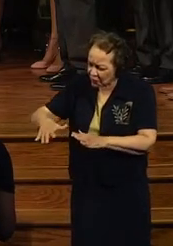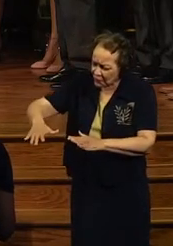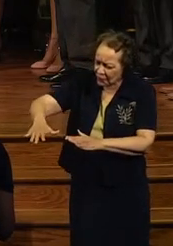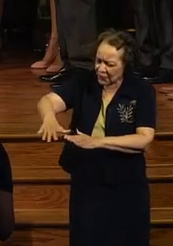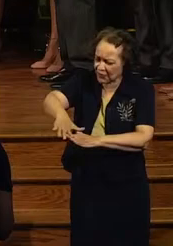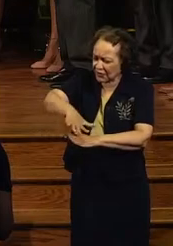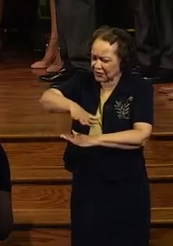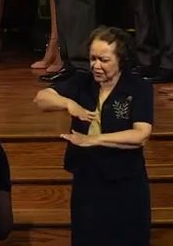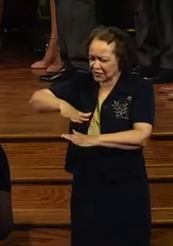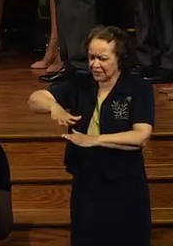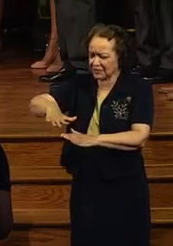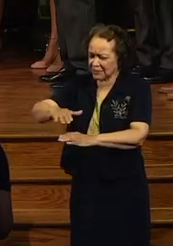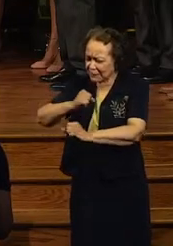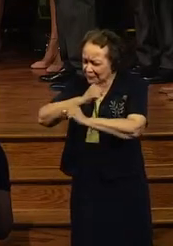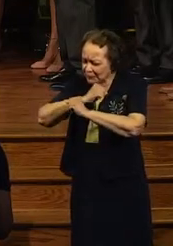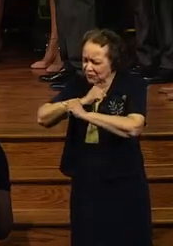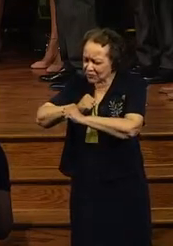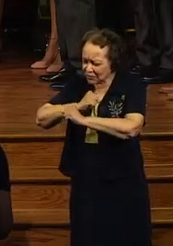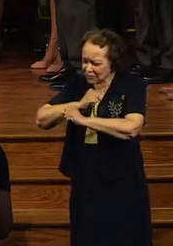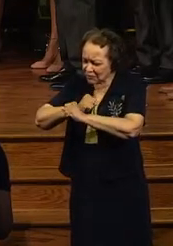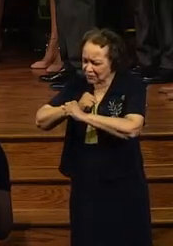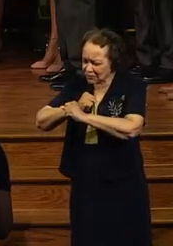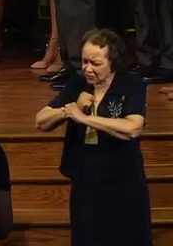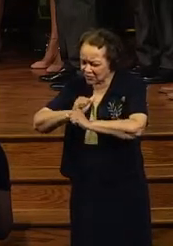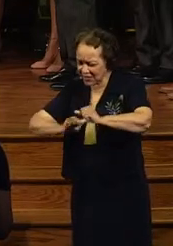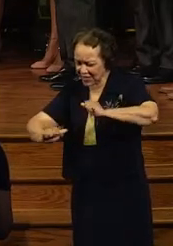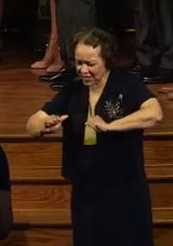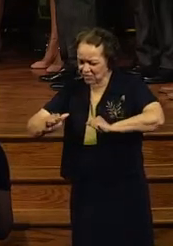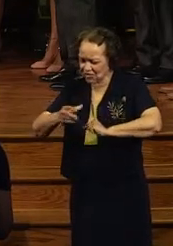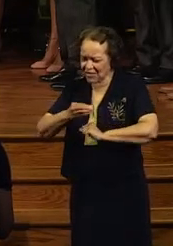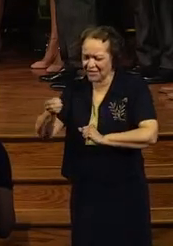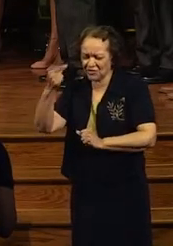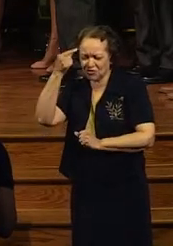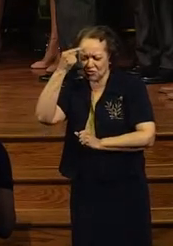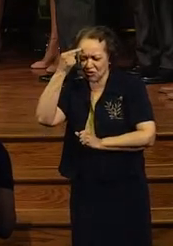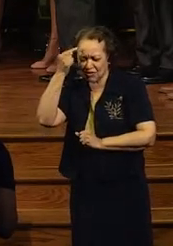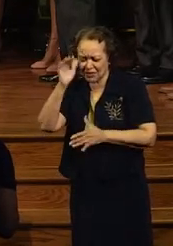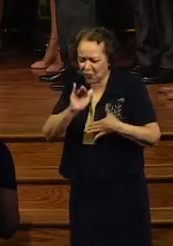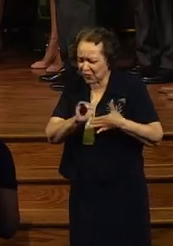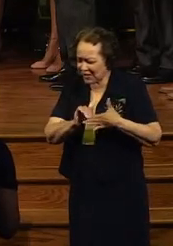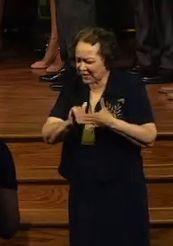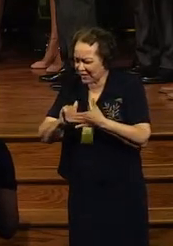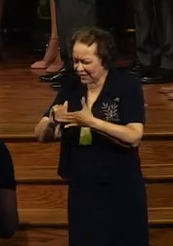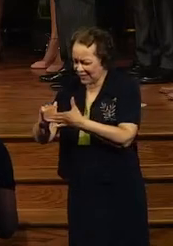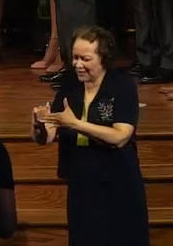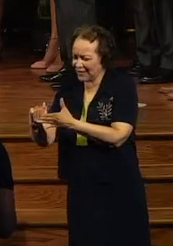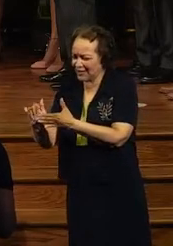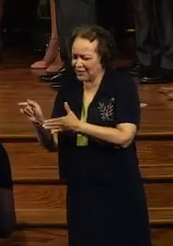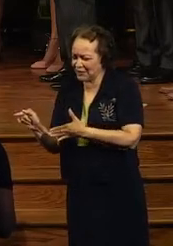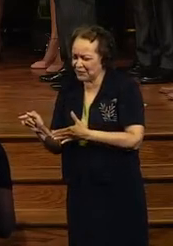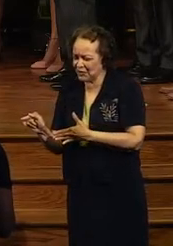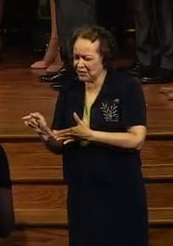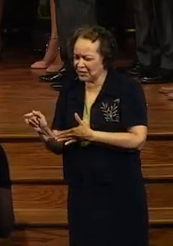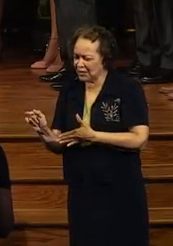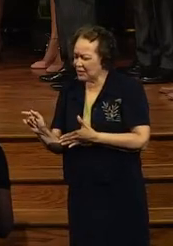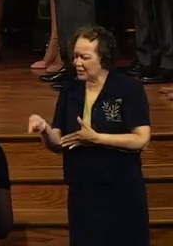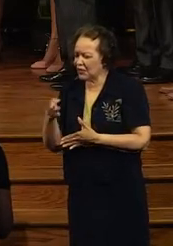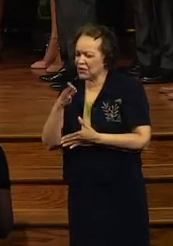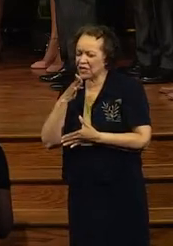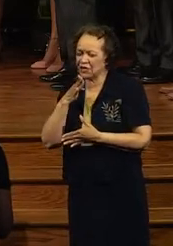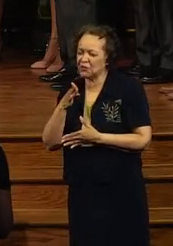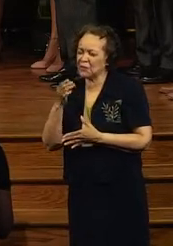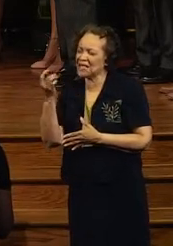his actions, but his thoughts that will guide his actions, that he will be a beacon of light for